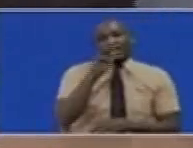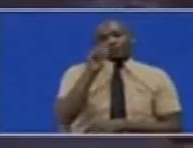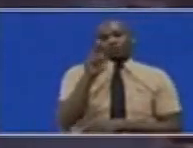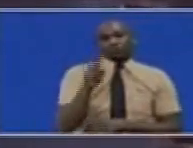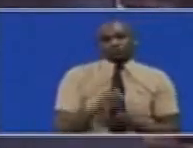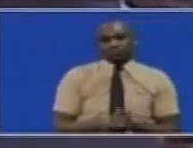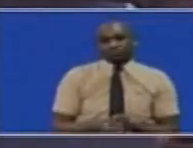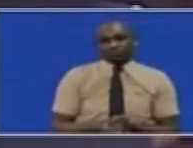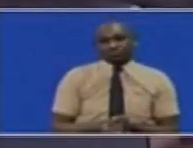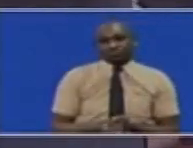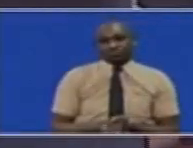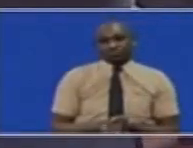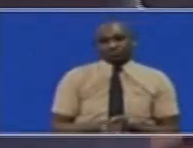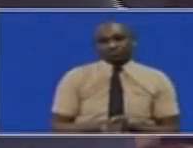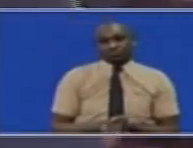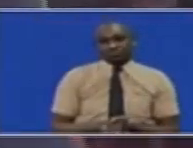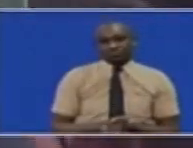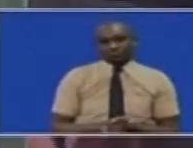deal.